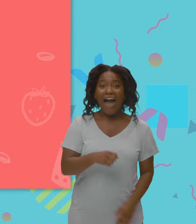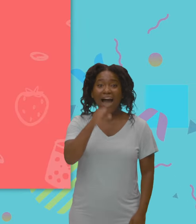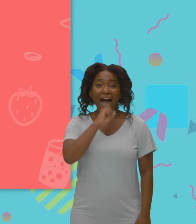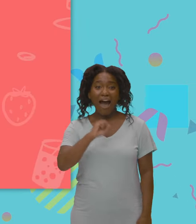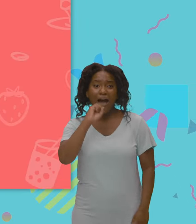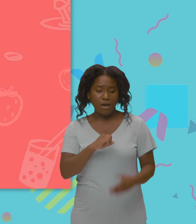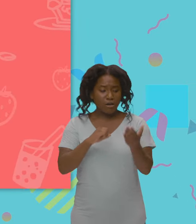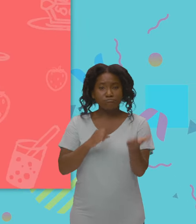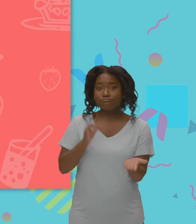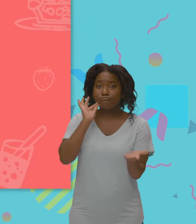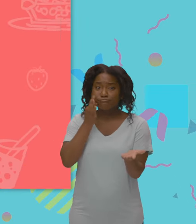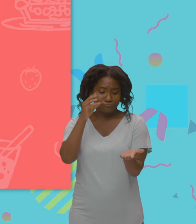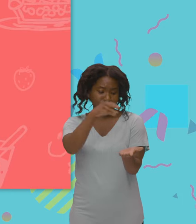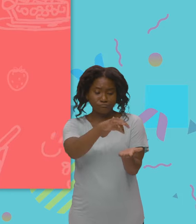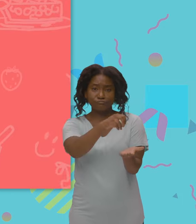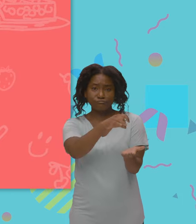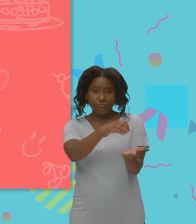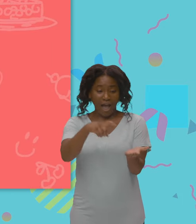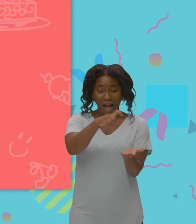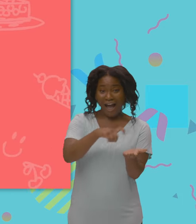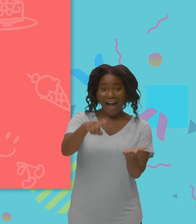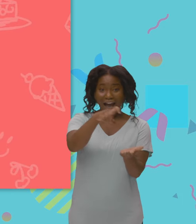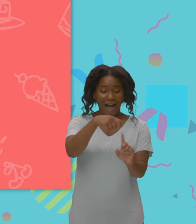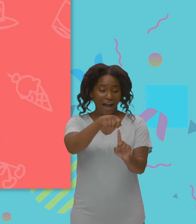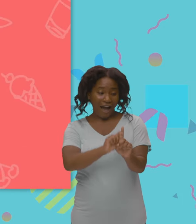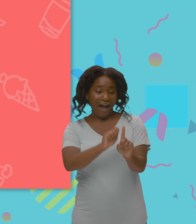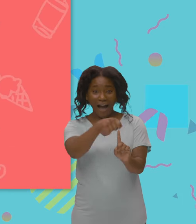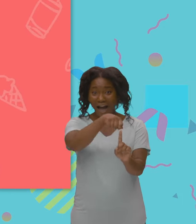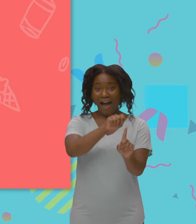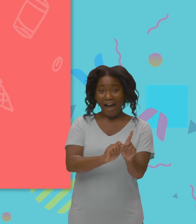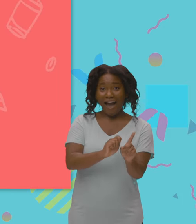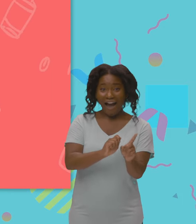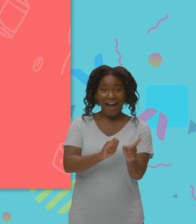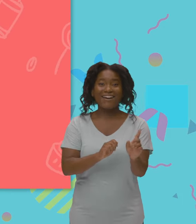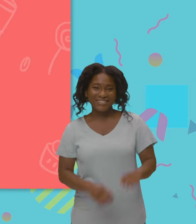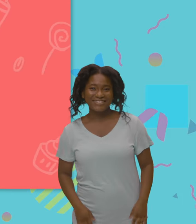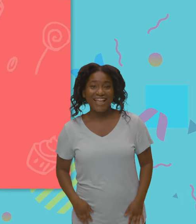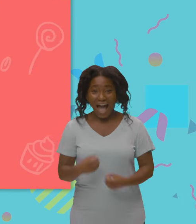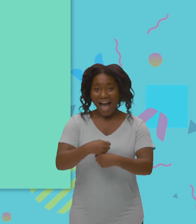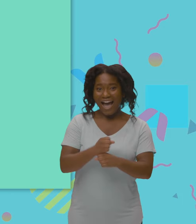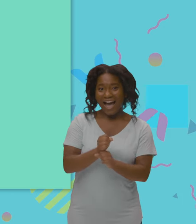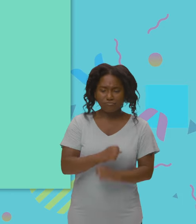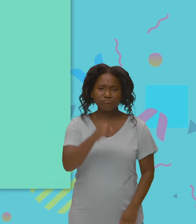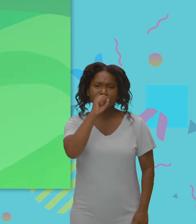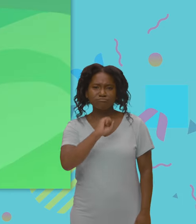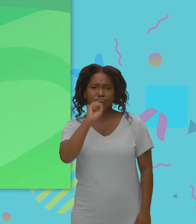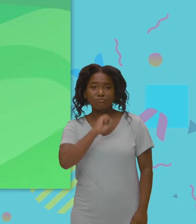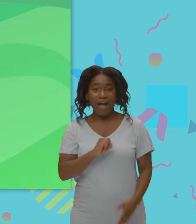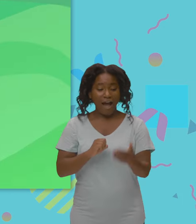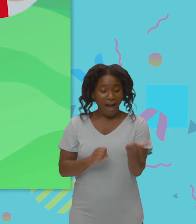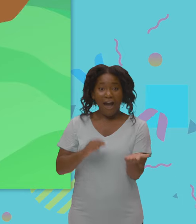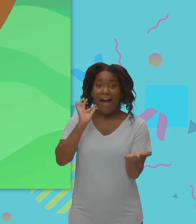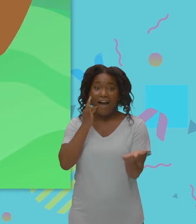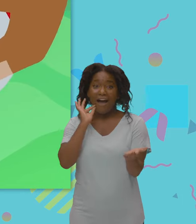Let's make sweet. Some ice cream with strawberries. I like it sweet. With whipping sweet. Cream and bananas, please. I like it sweet. Let's make sweet. Some ice cream